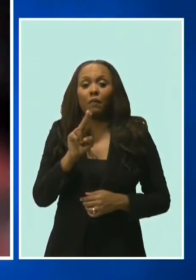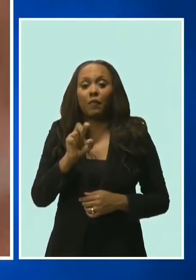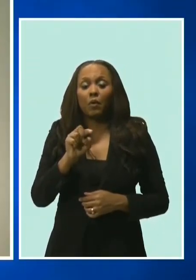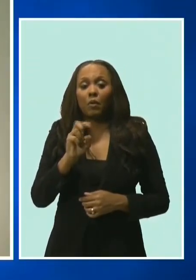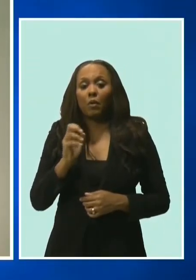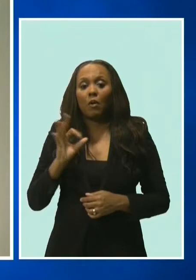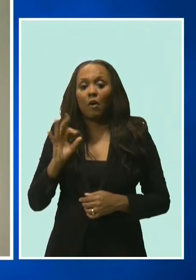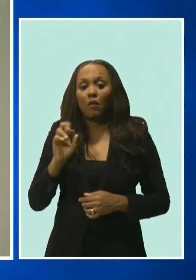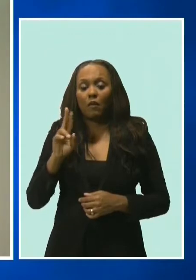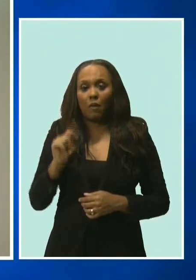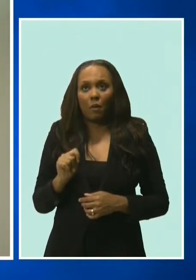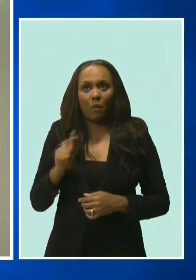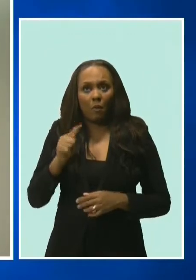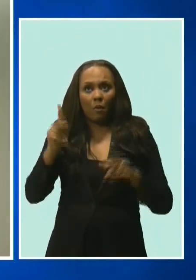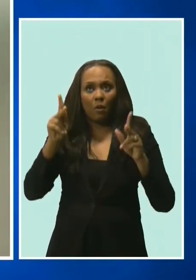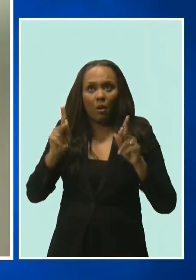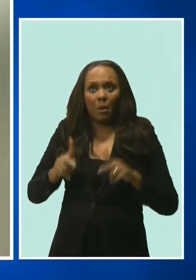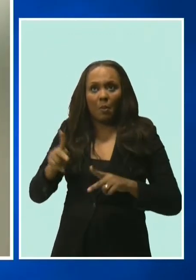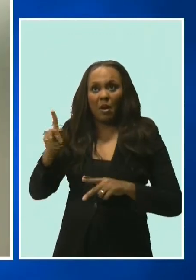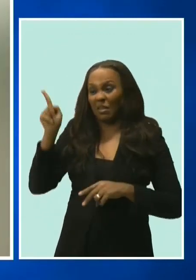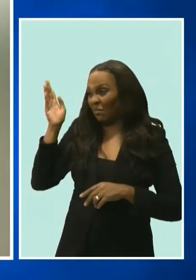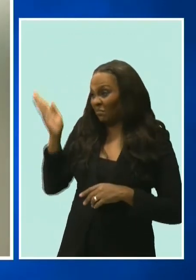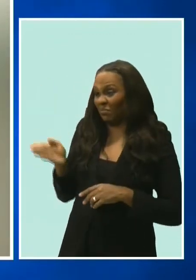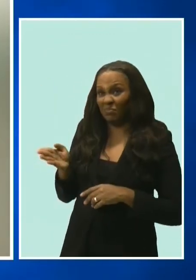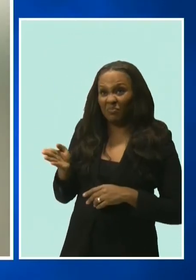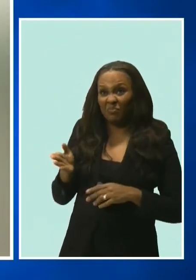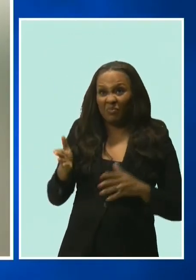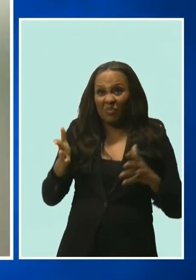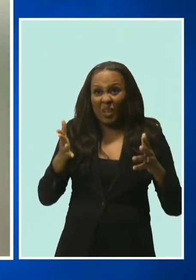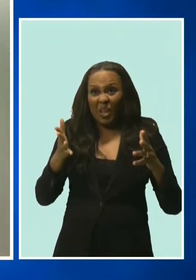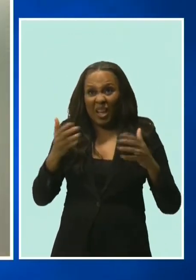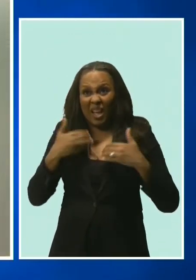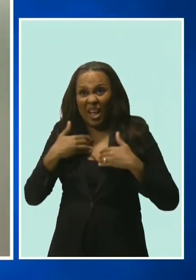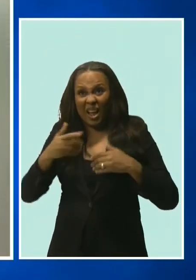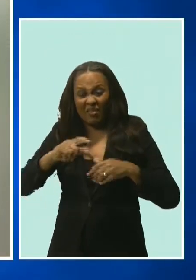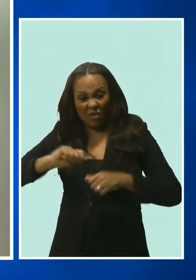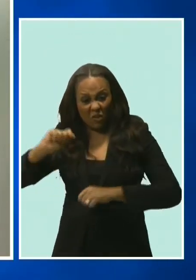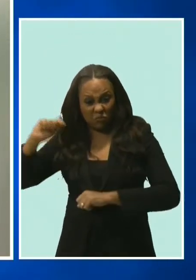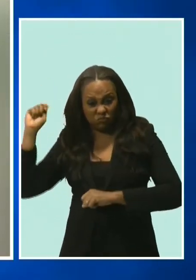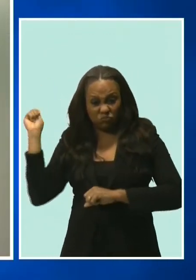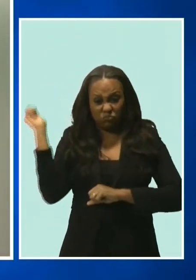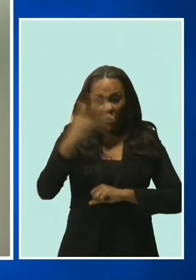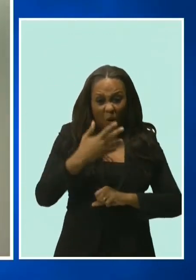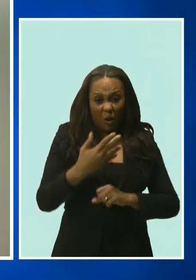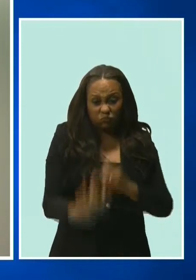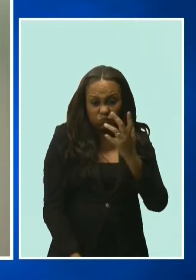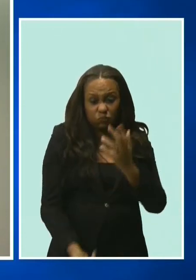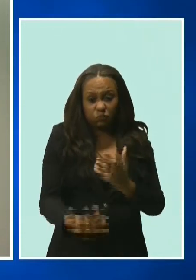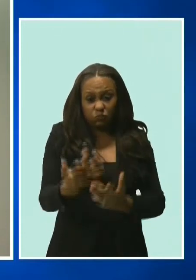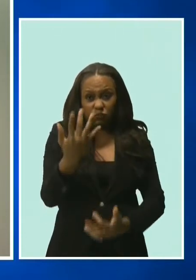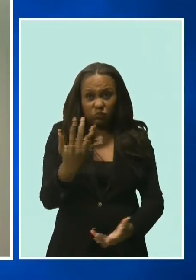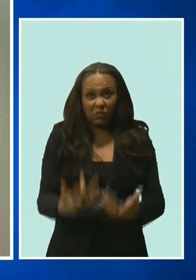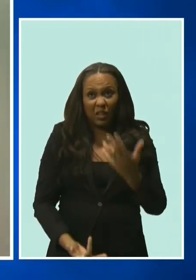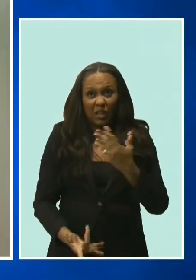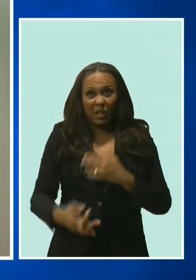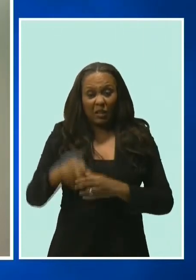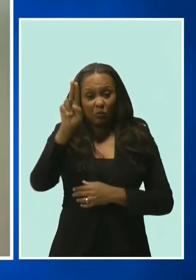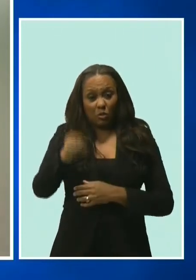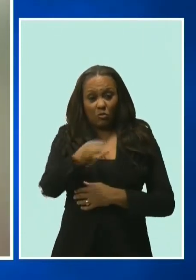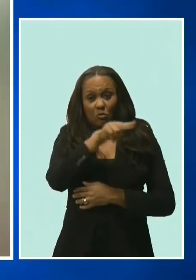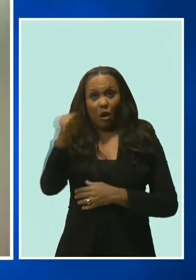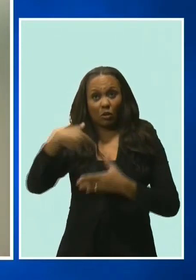been severely impacted, just like clients throughout the world. And what we have done is we have identified some clients that we know would need assistance in